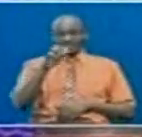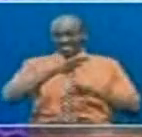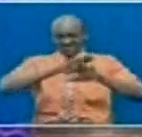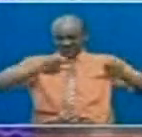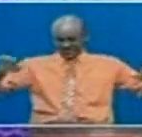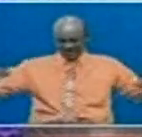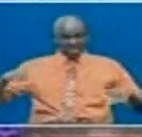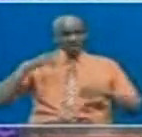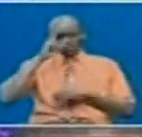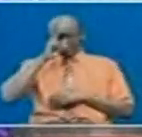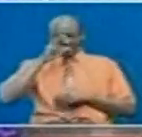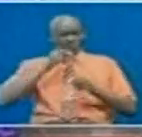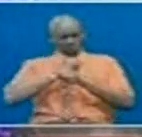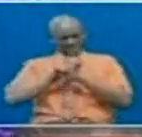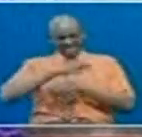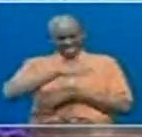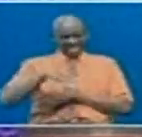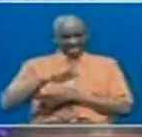able to police that buffer zone through